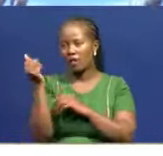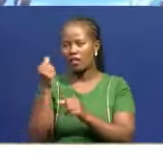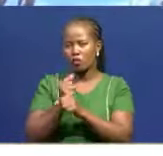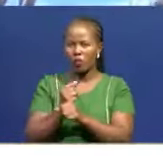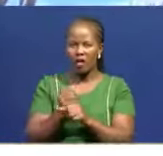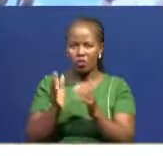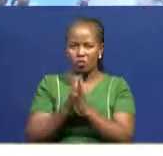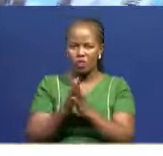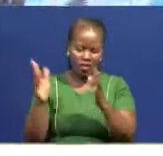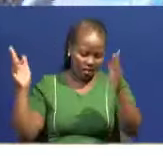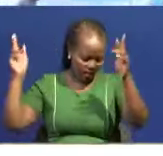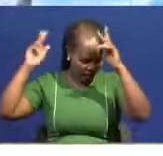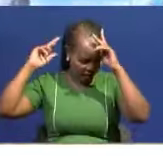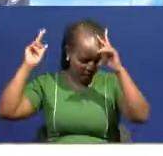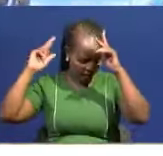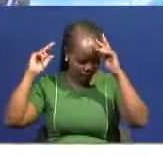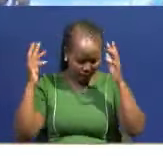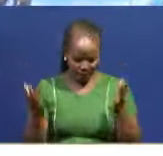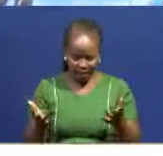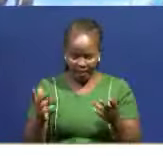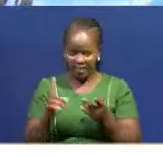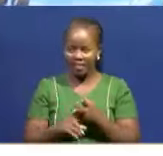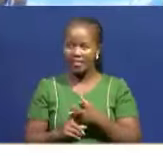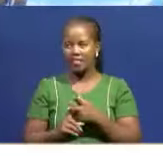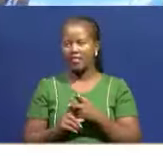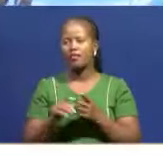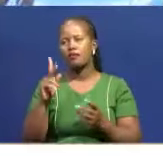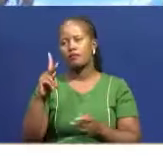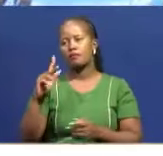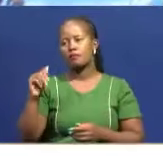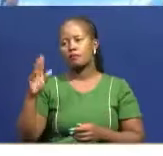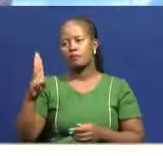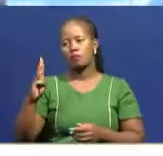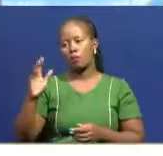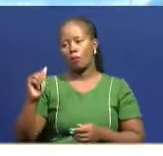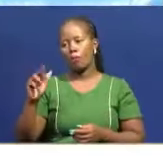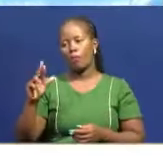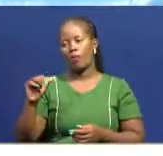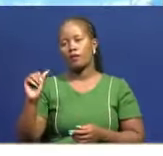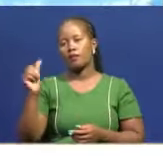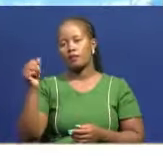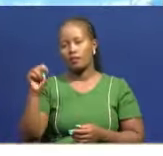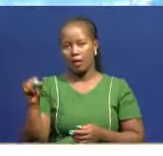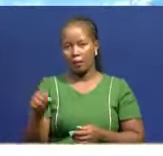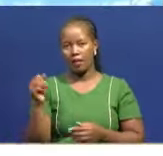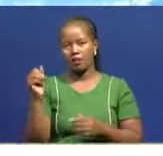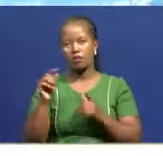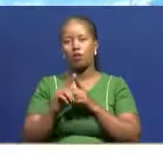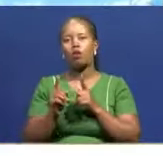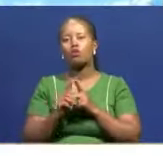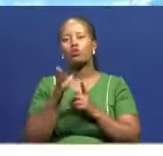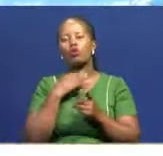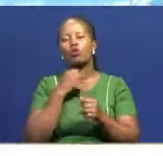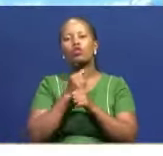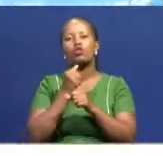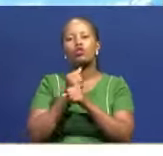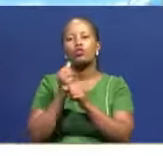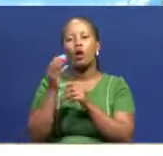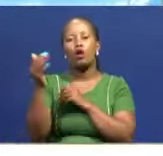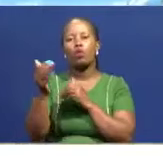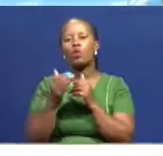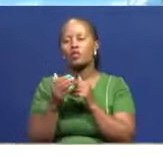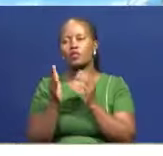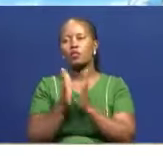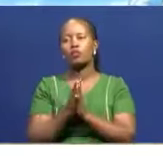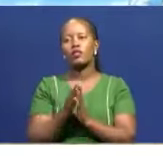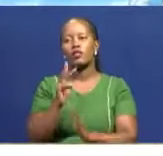Chavakali, Kakamega, Butula. I mean, Kabras, the feeder that they have there, then they'd have to work closely with Masinde, Muliro, which